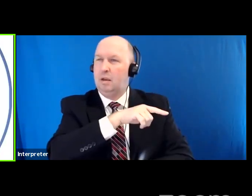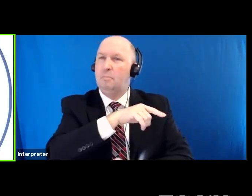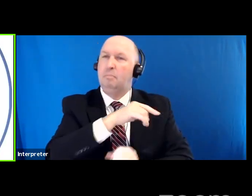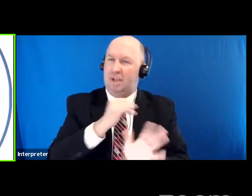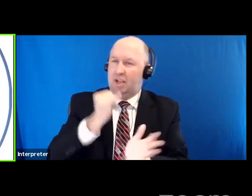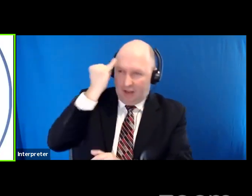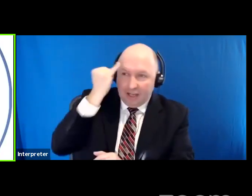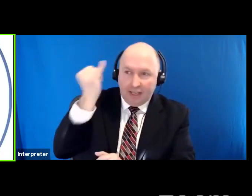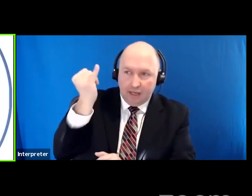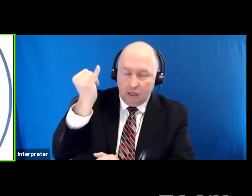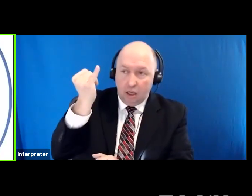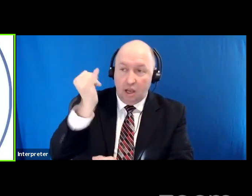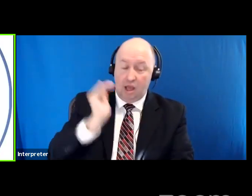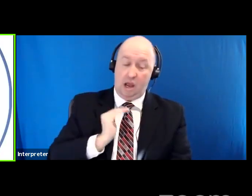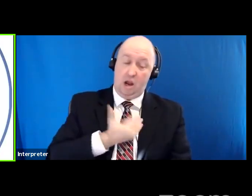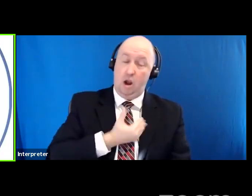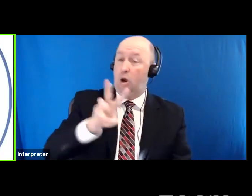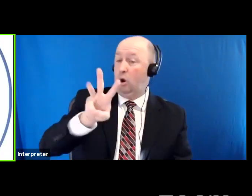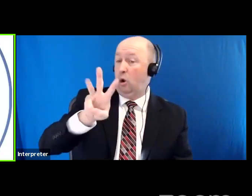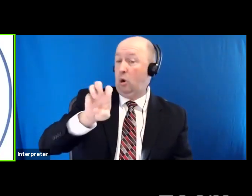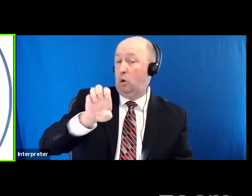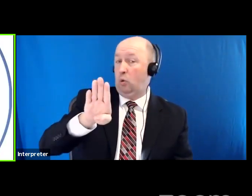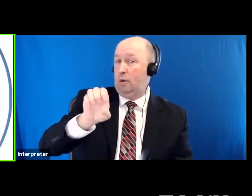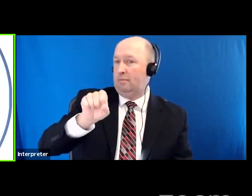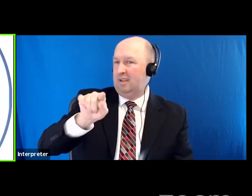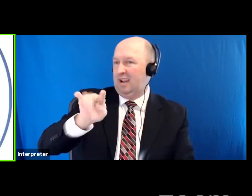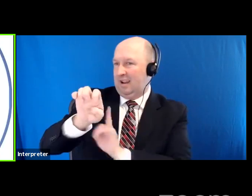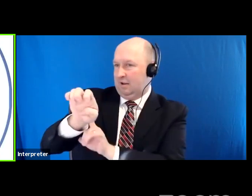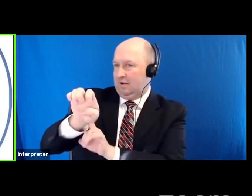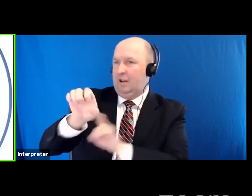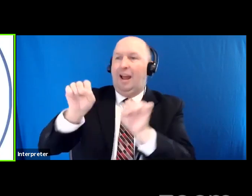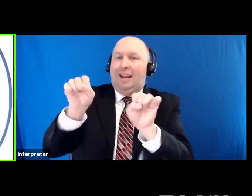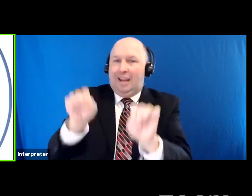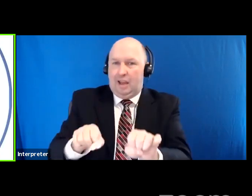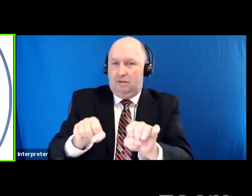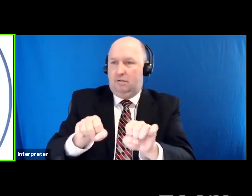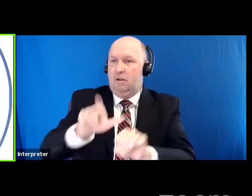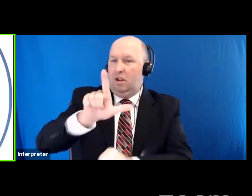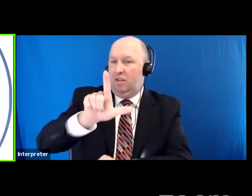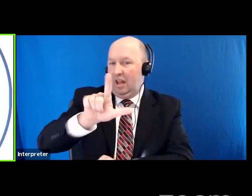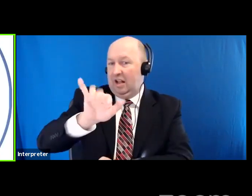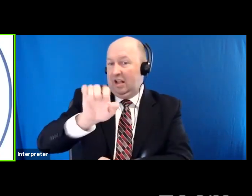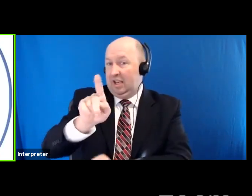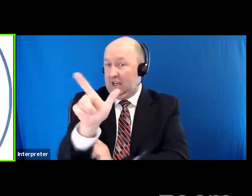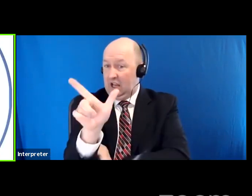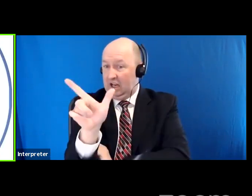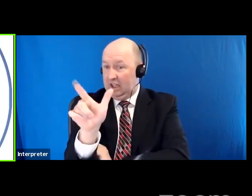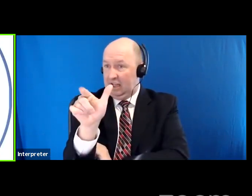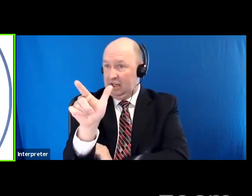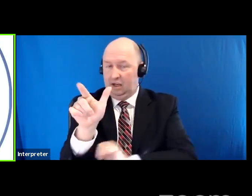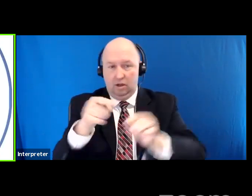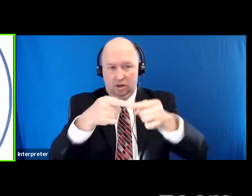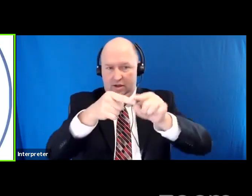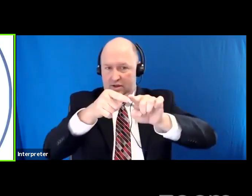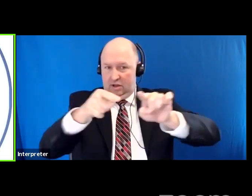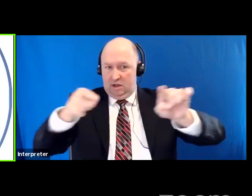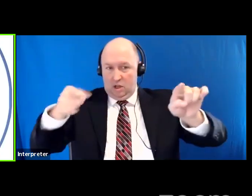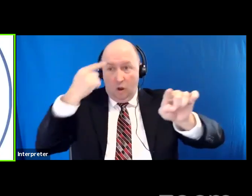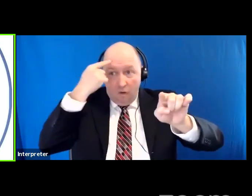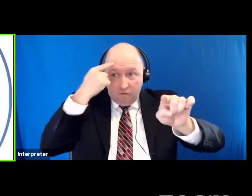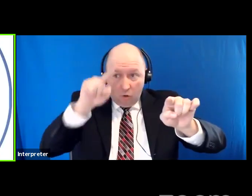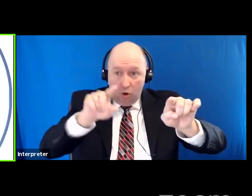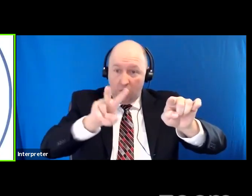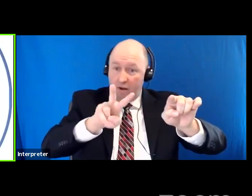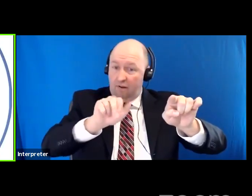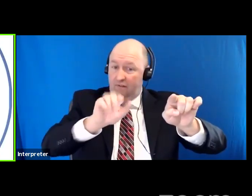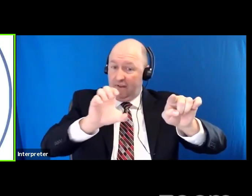that on our website, you'll be able to, again, click on the link that says for vaccinations to